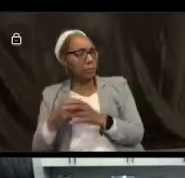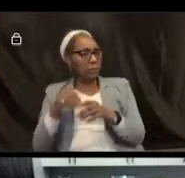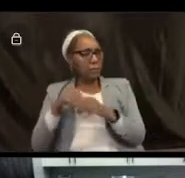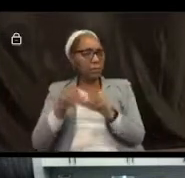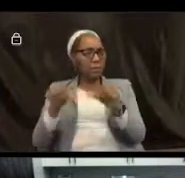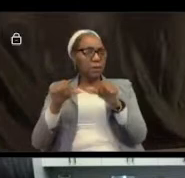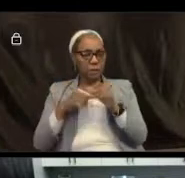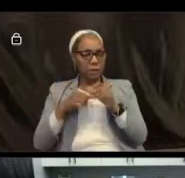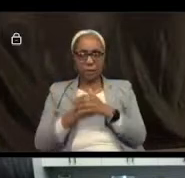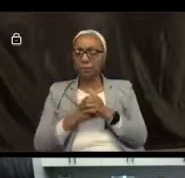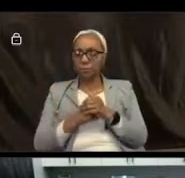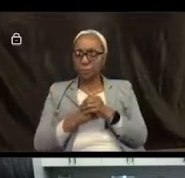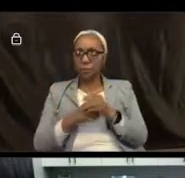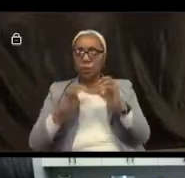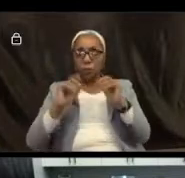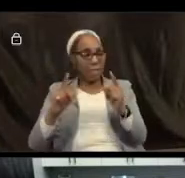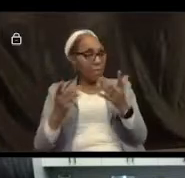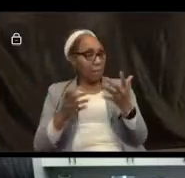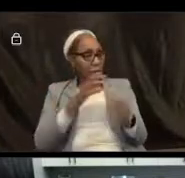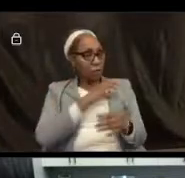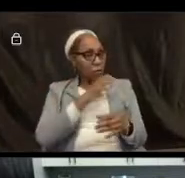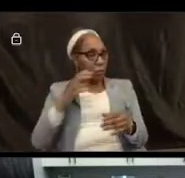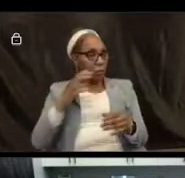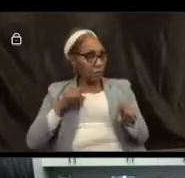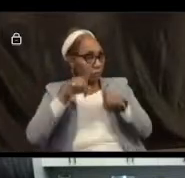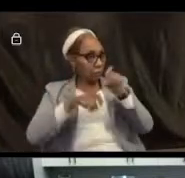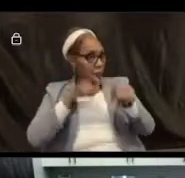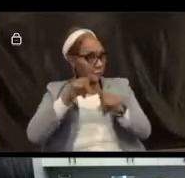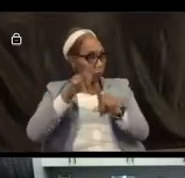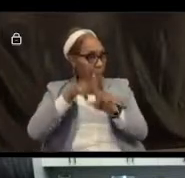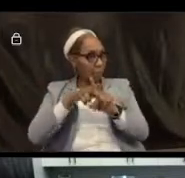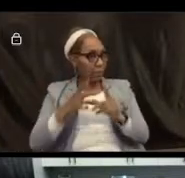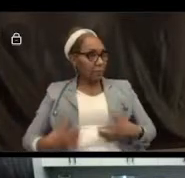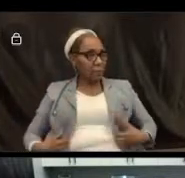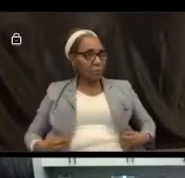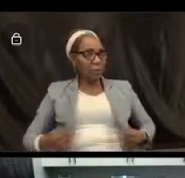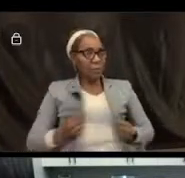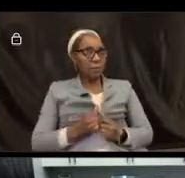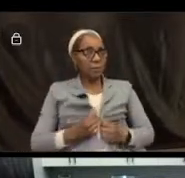Okay. Any commissioner have questions of the applicant?